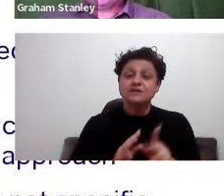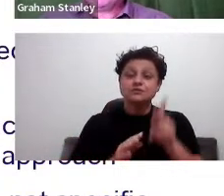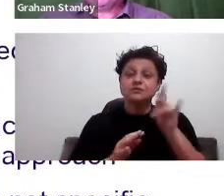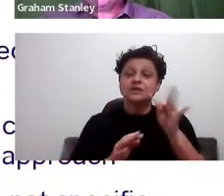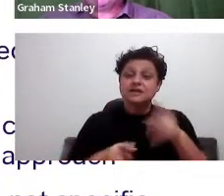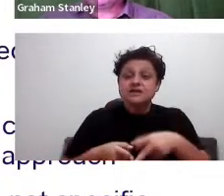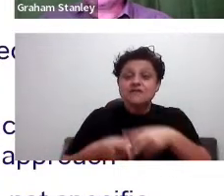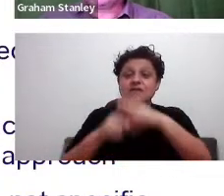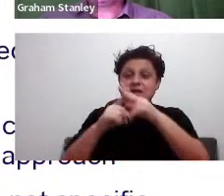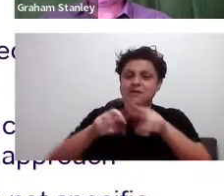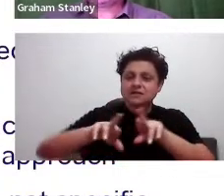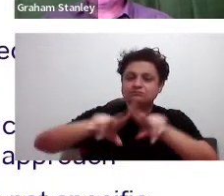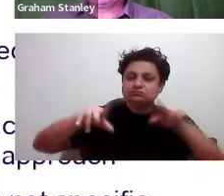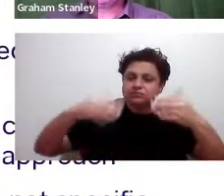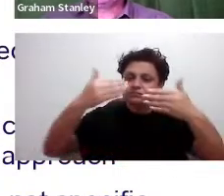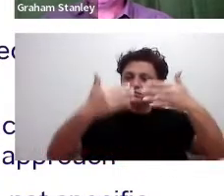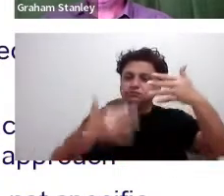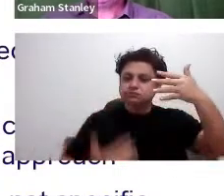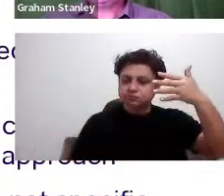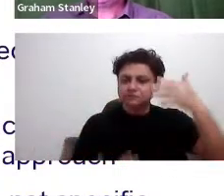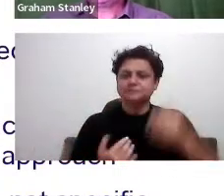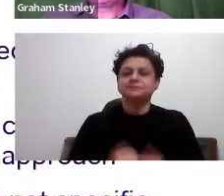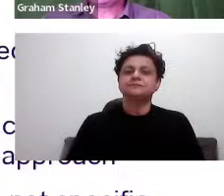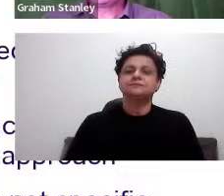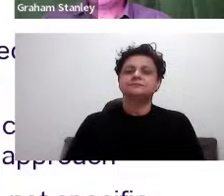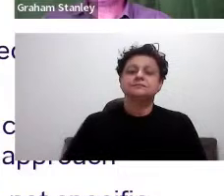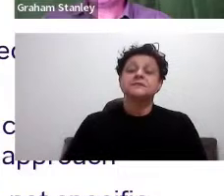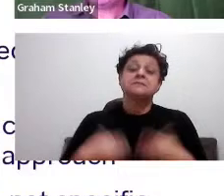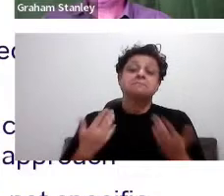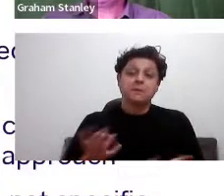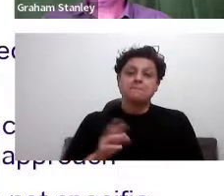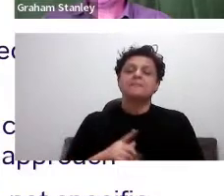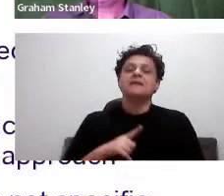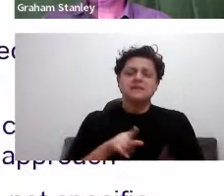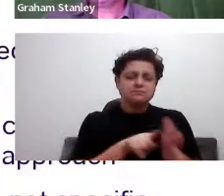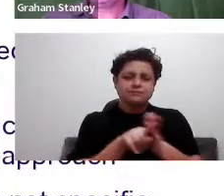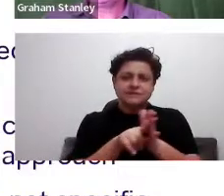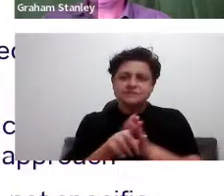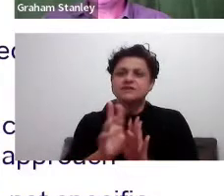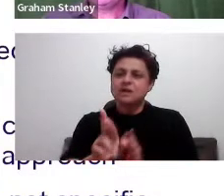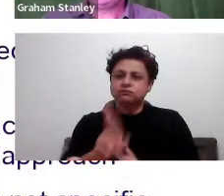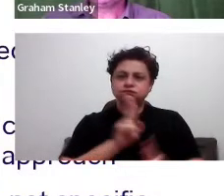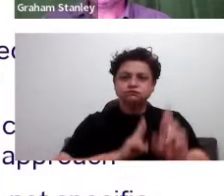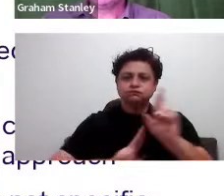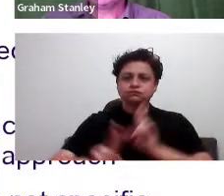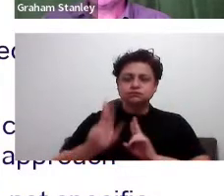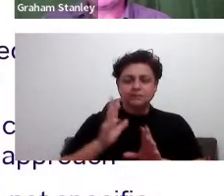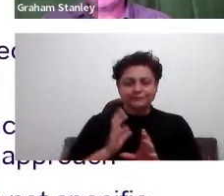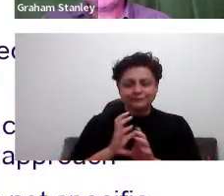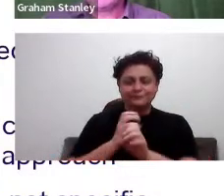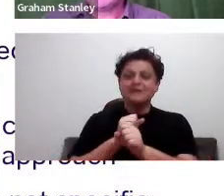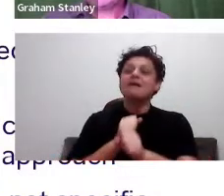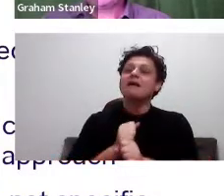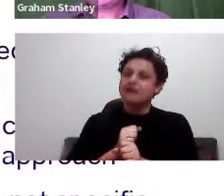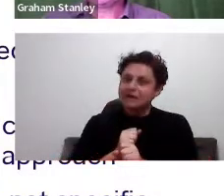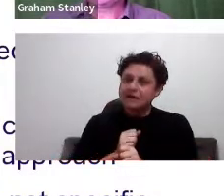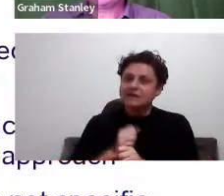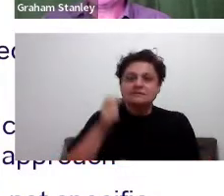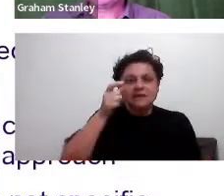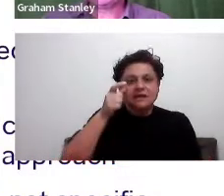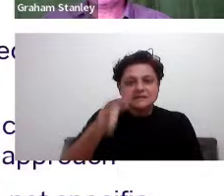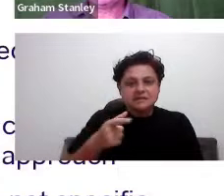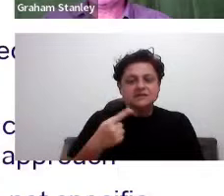Now, the research findings were interesting. Few teachers are trained in supporting needs of learners with